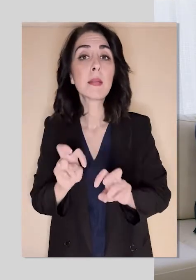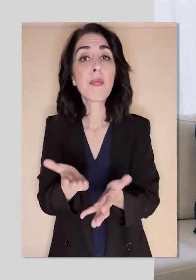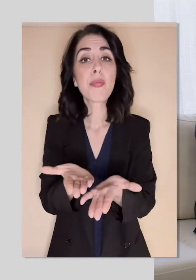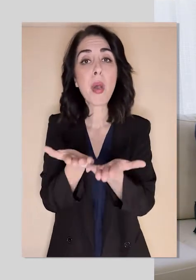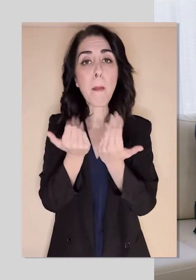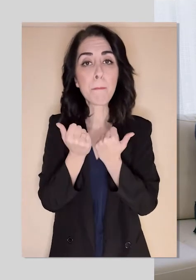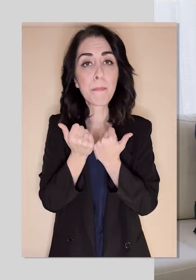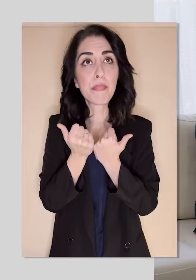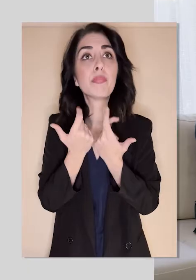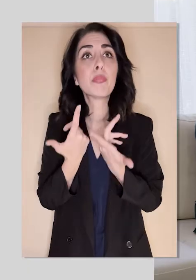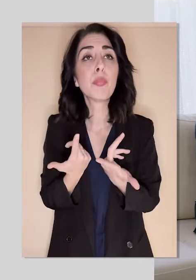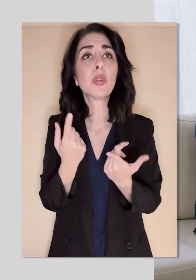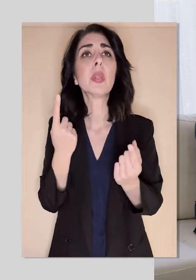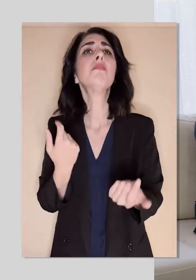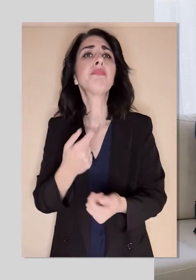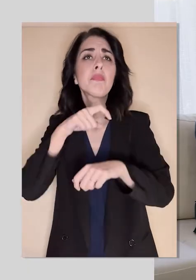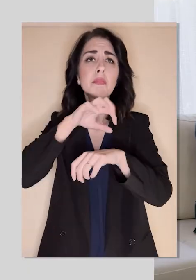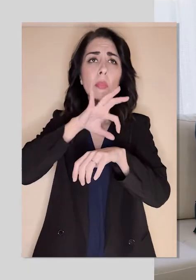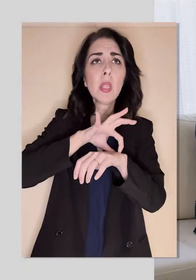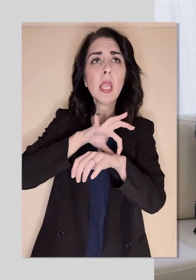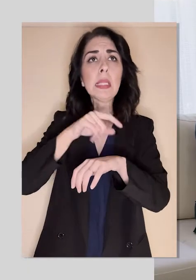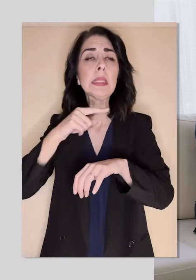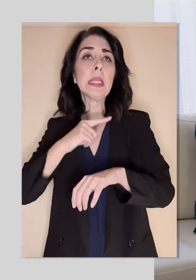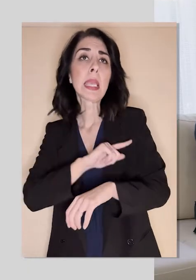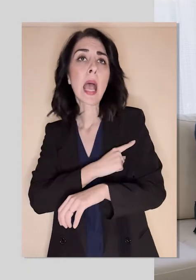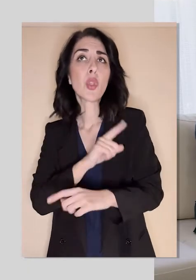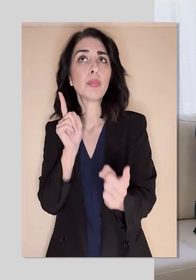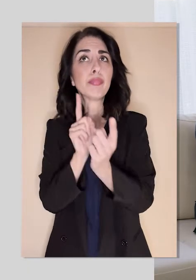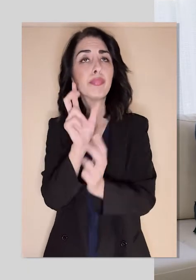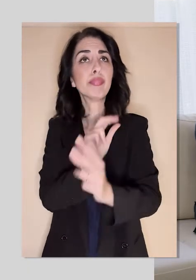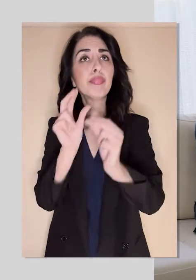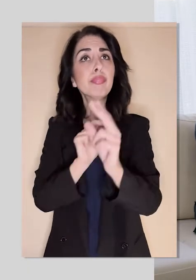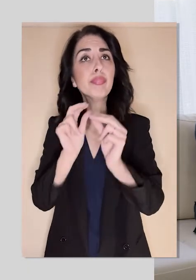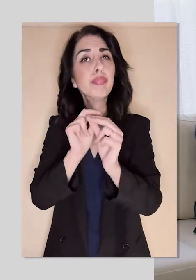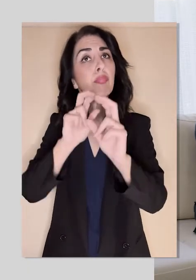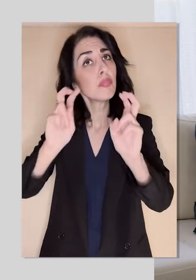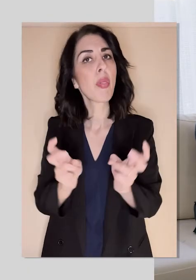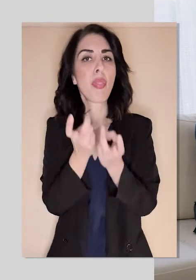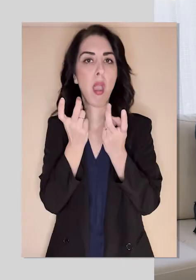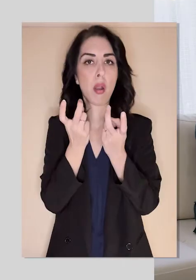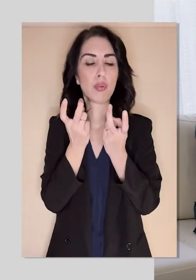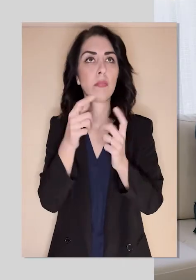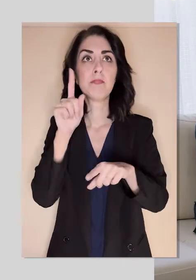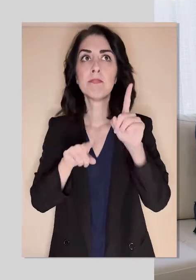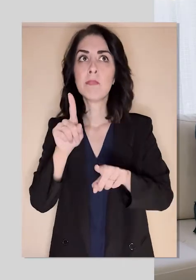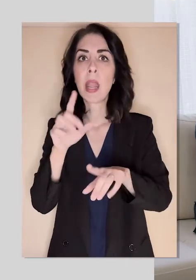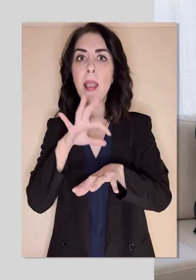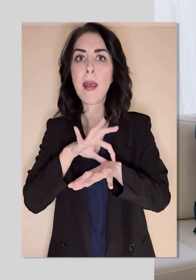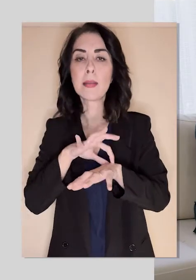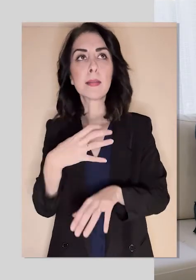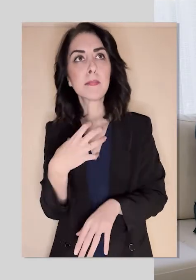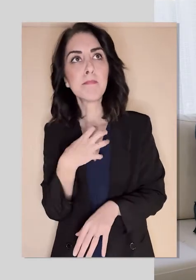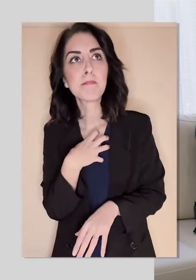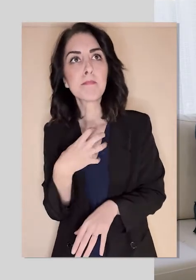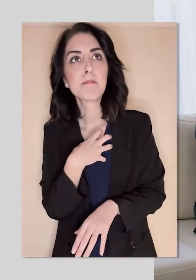of clinical, on clinical grounds. I understand that some people might get nervous about it and